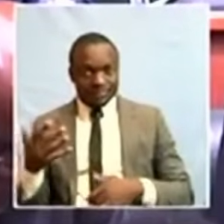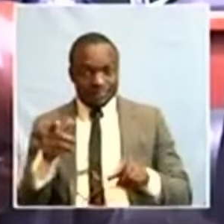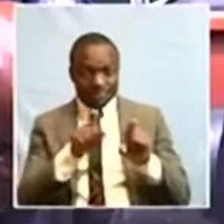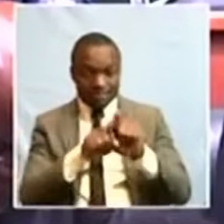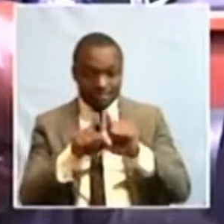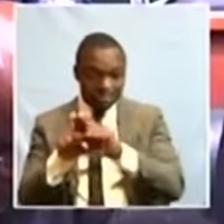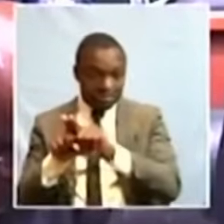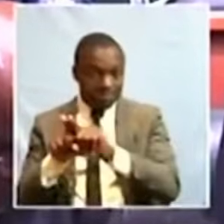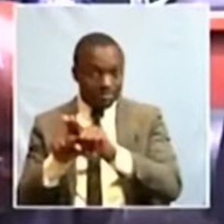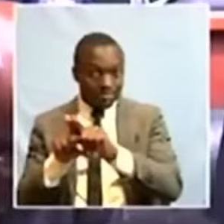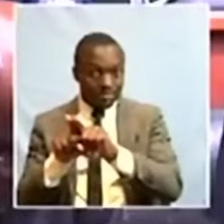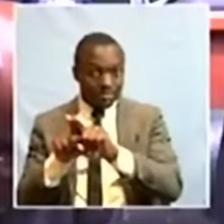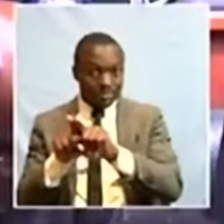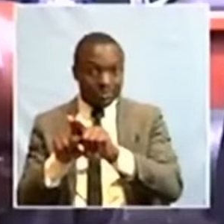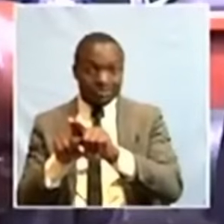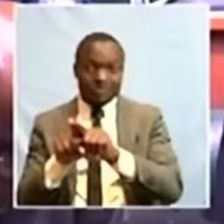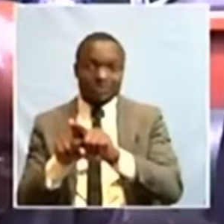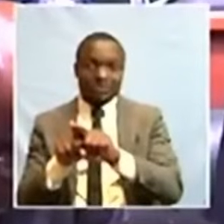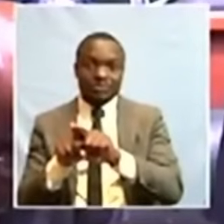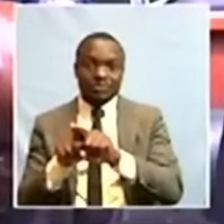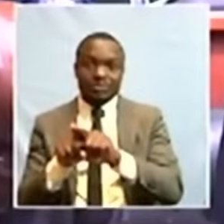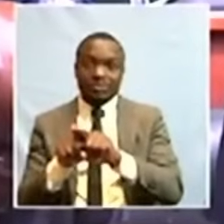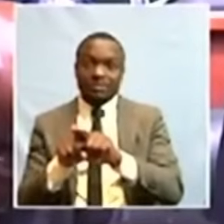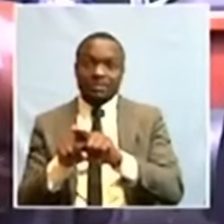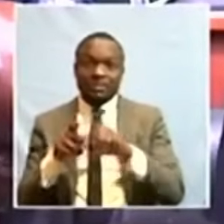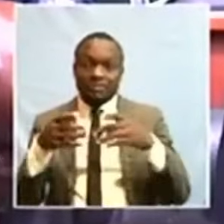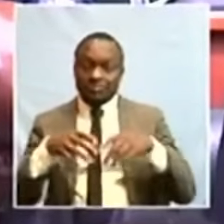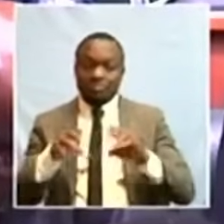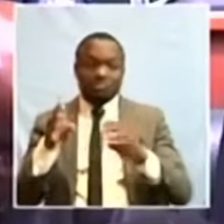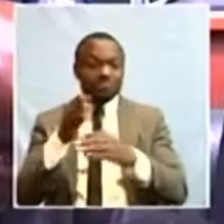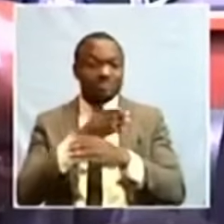the flow of business within the two countries.